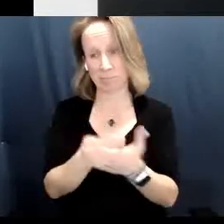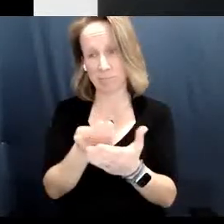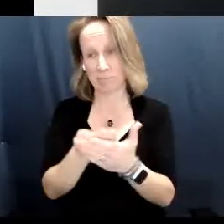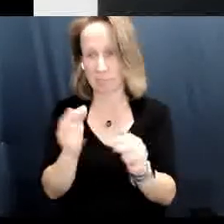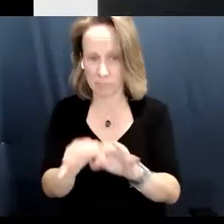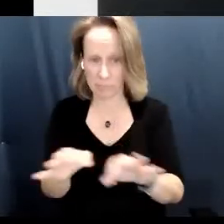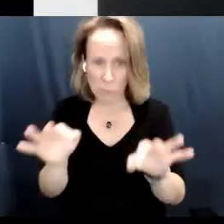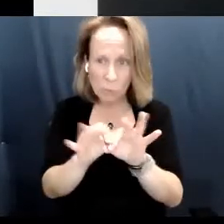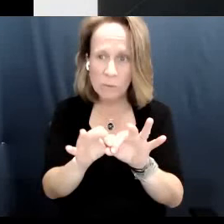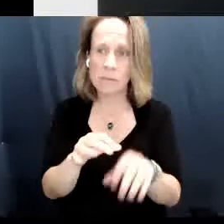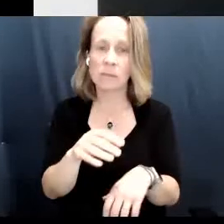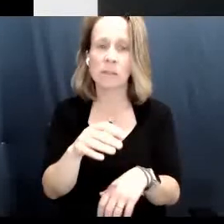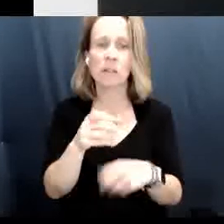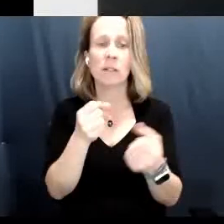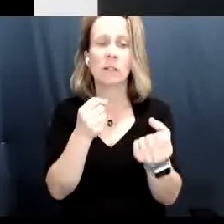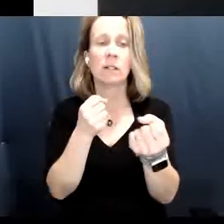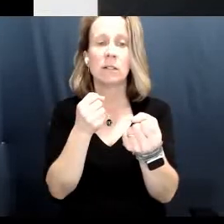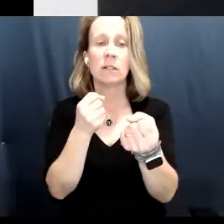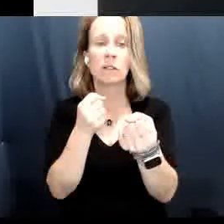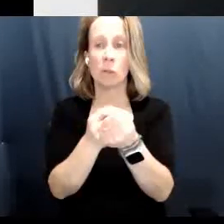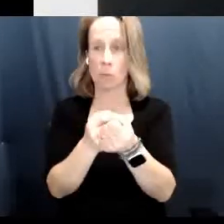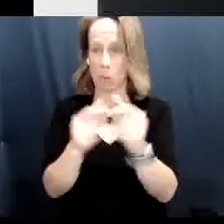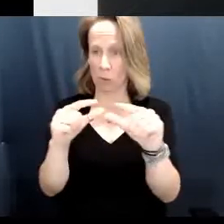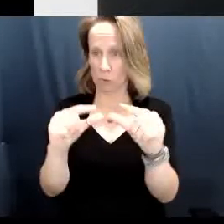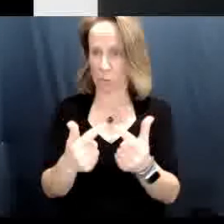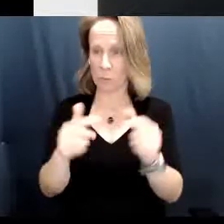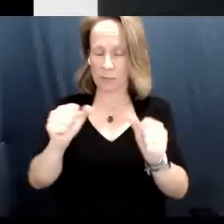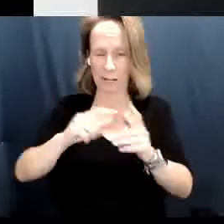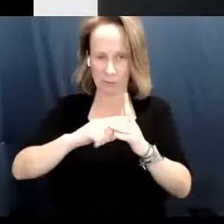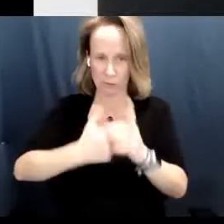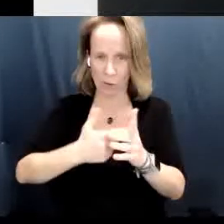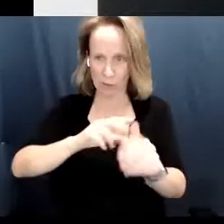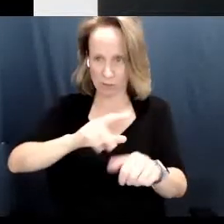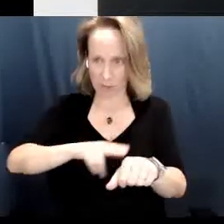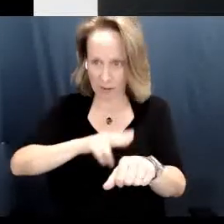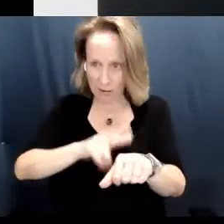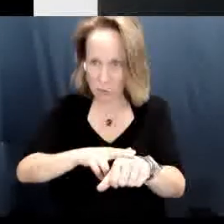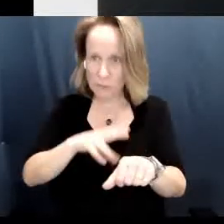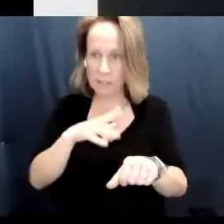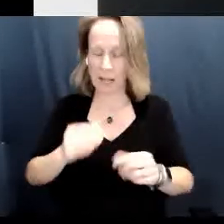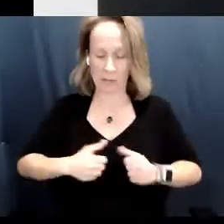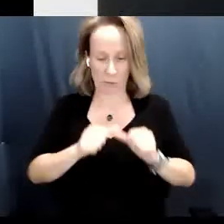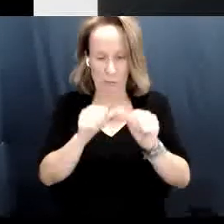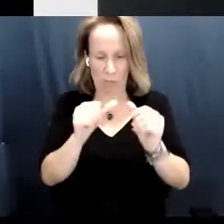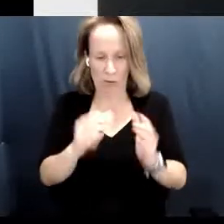Again, support groups did start organically with survivors supporting each other and being dedicated to meet.